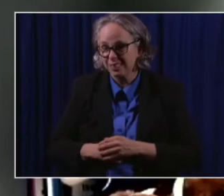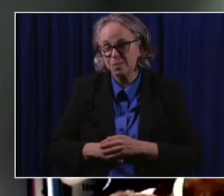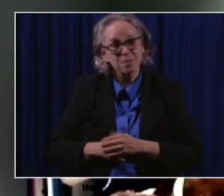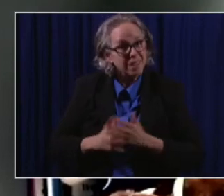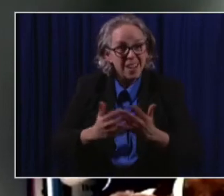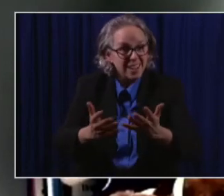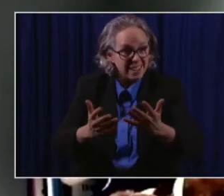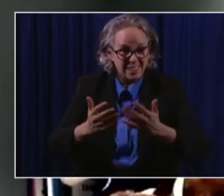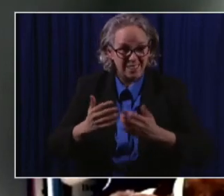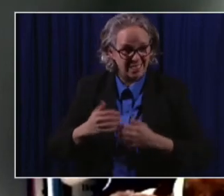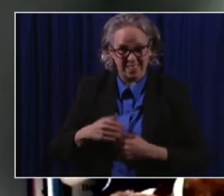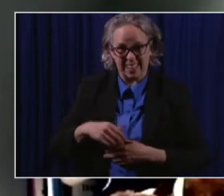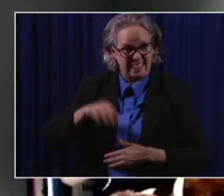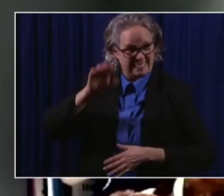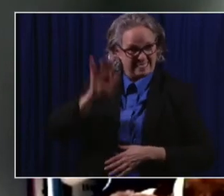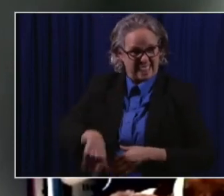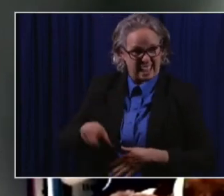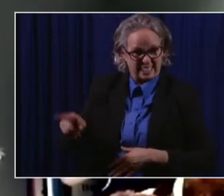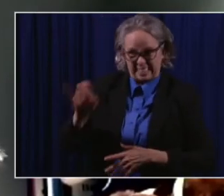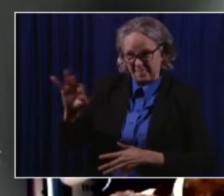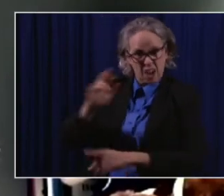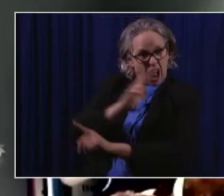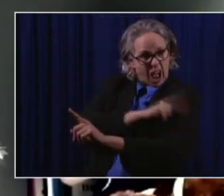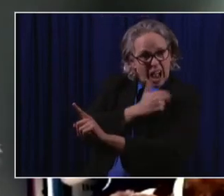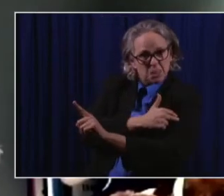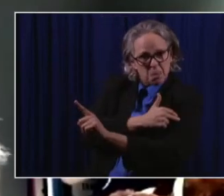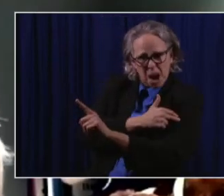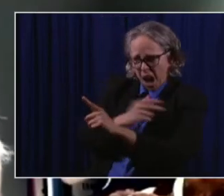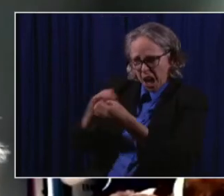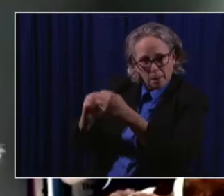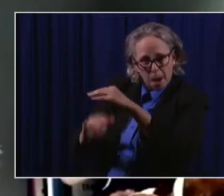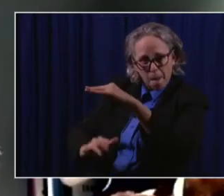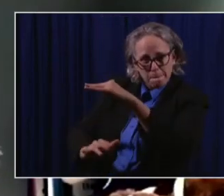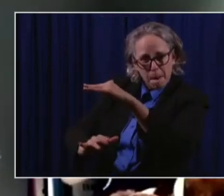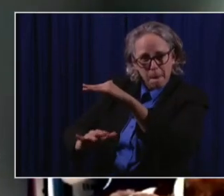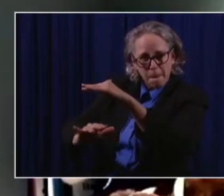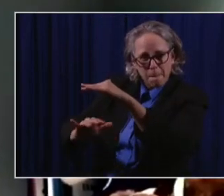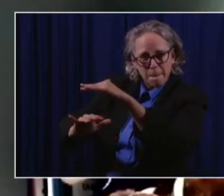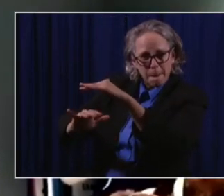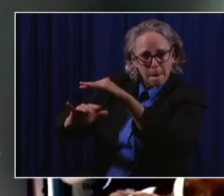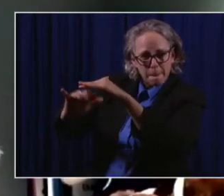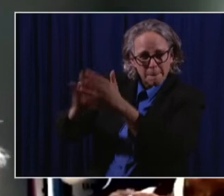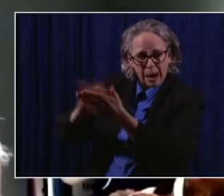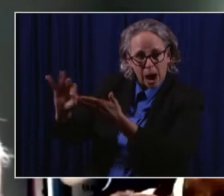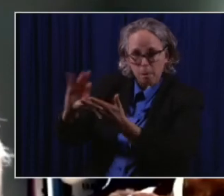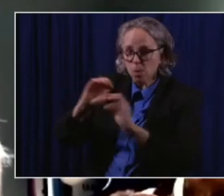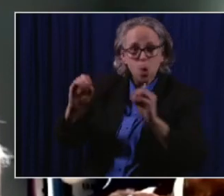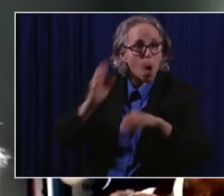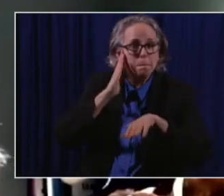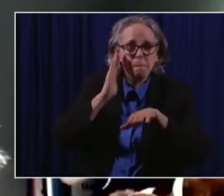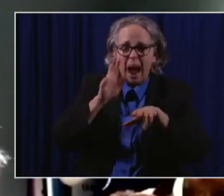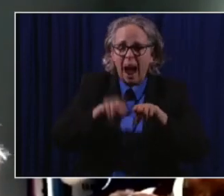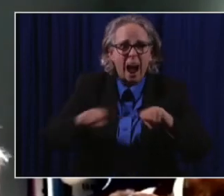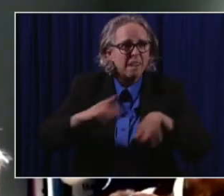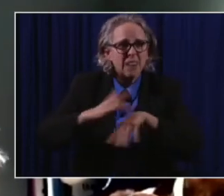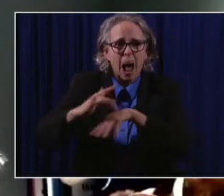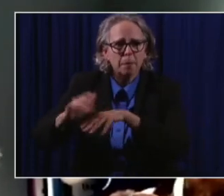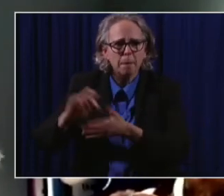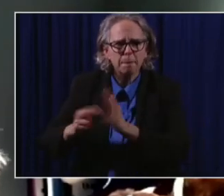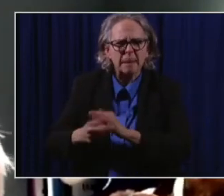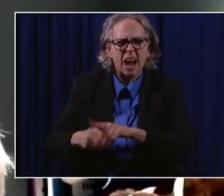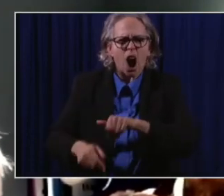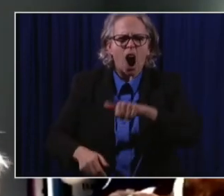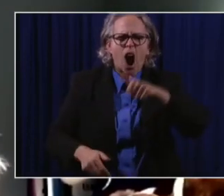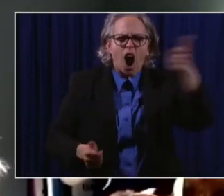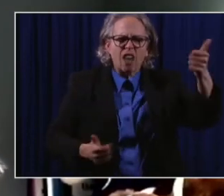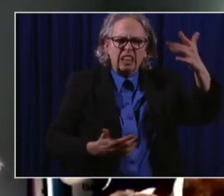start disappearing from COVID, they disappear for every disease. And it makes everybody unsafe. Even if you happen